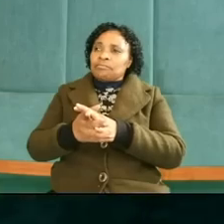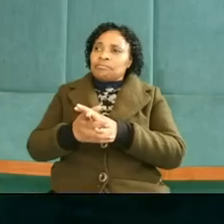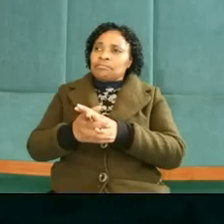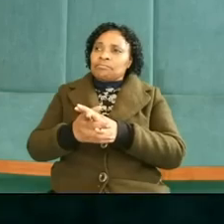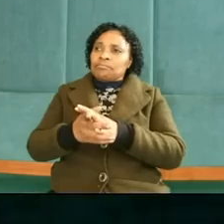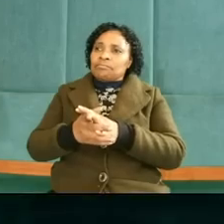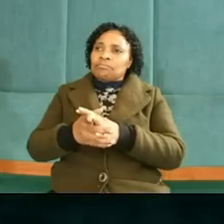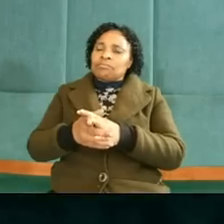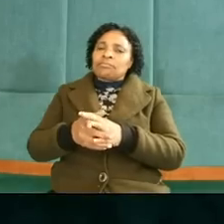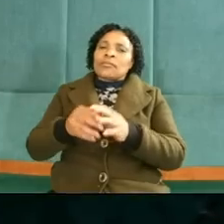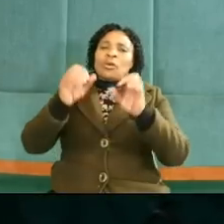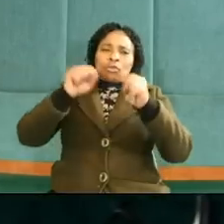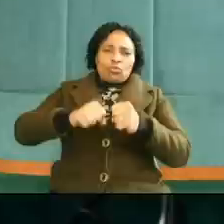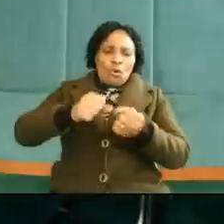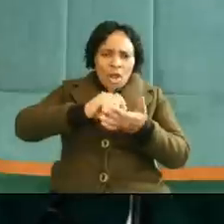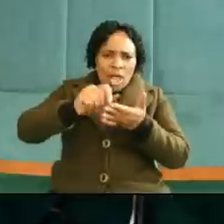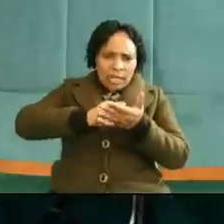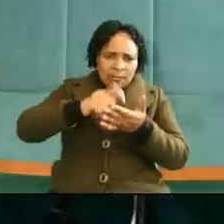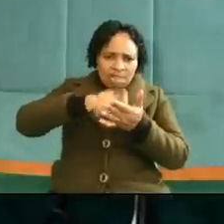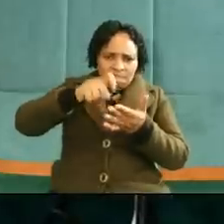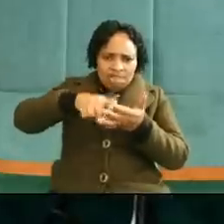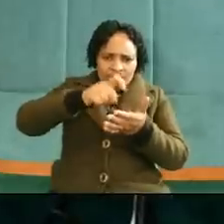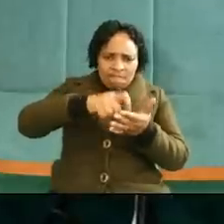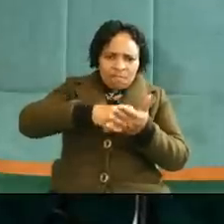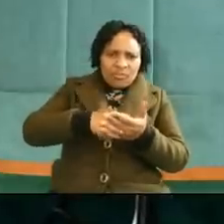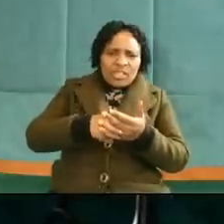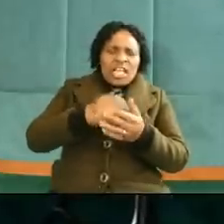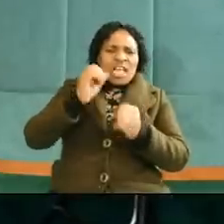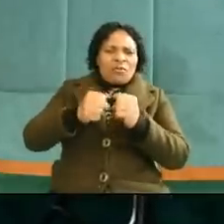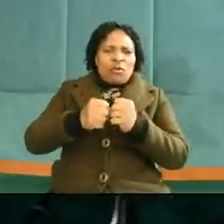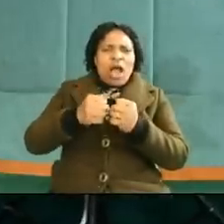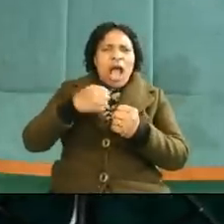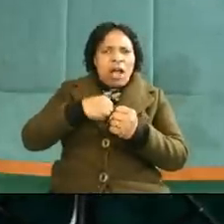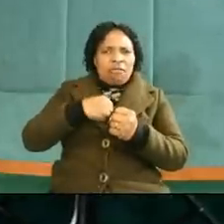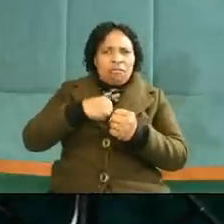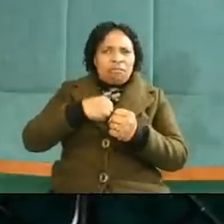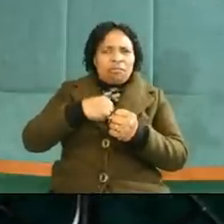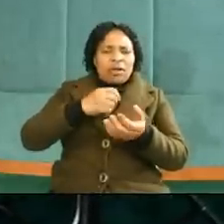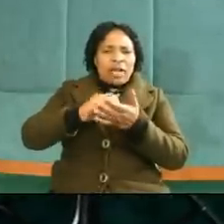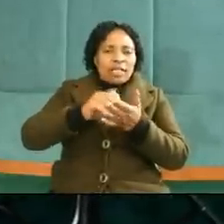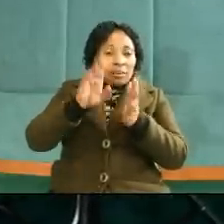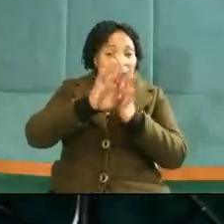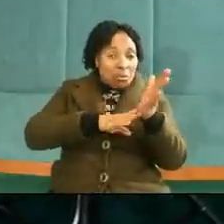dig out a letter or two out of stone. Can you imagine if we were to depend on that to write the Bible?